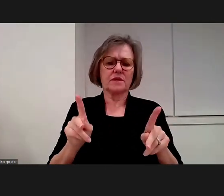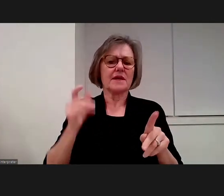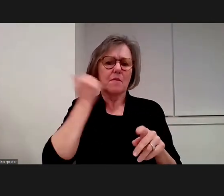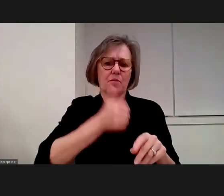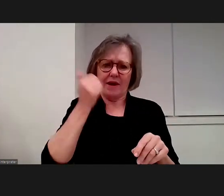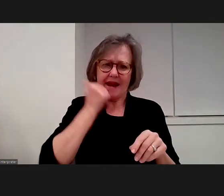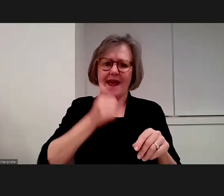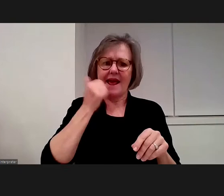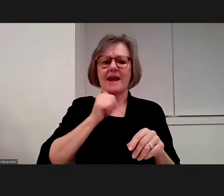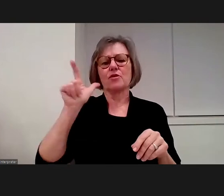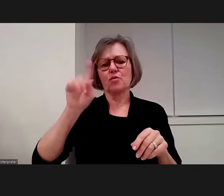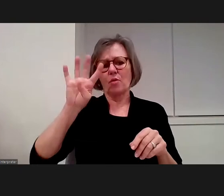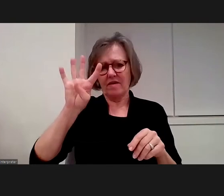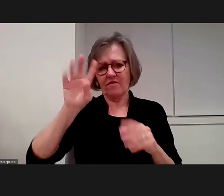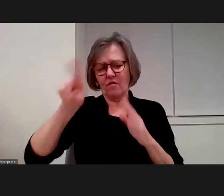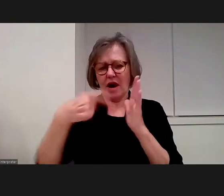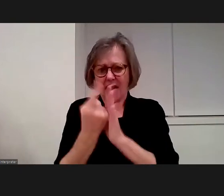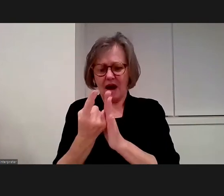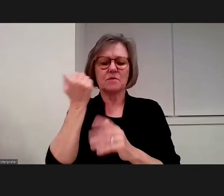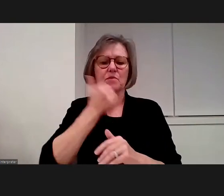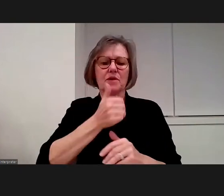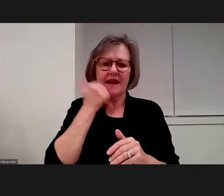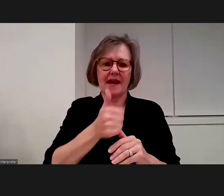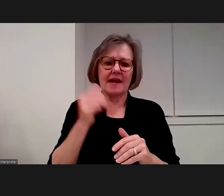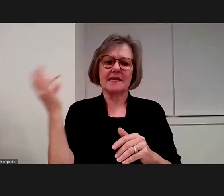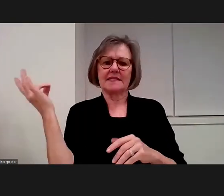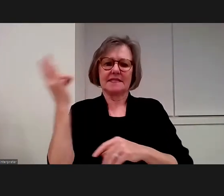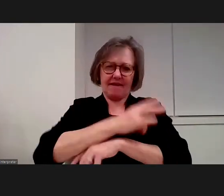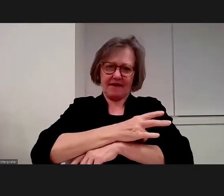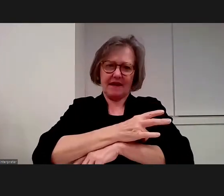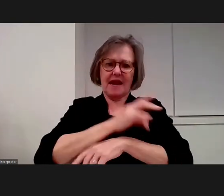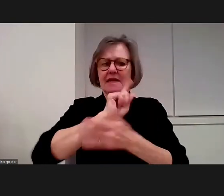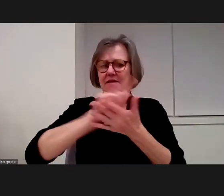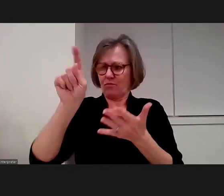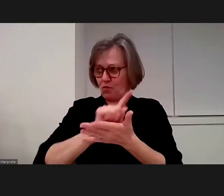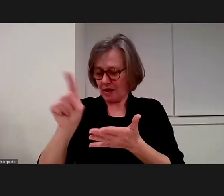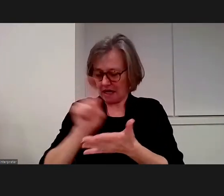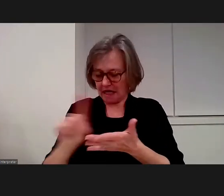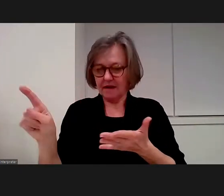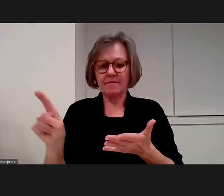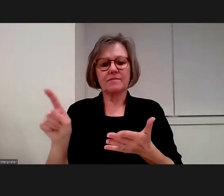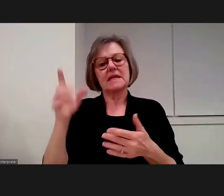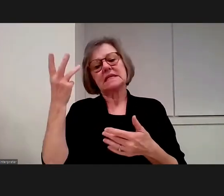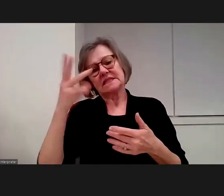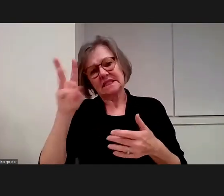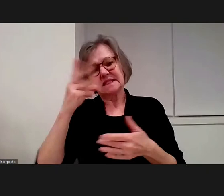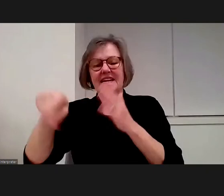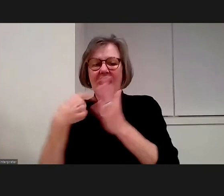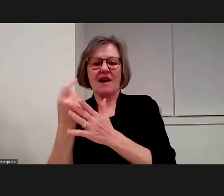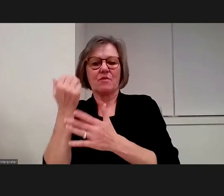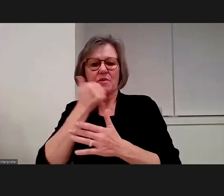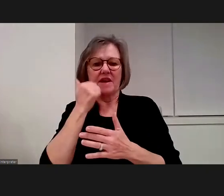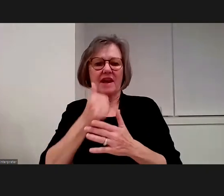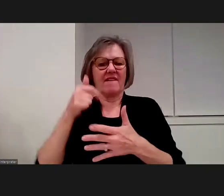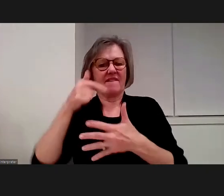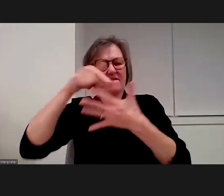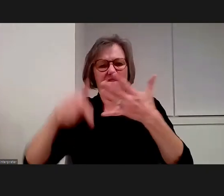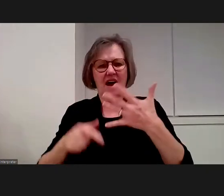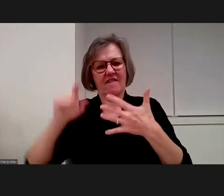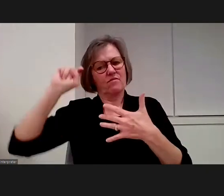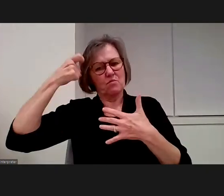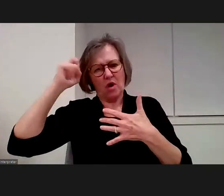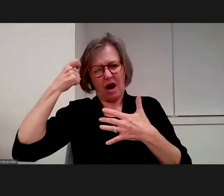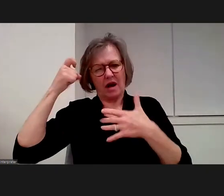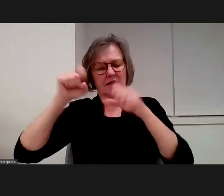day, 24 hours per day, 7 days per week, or 16 hours per day for the five Bronx